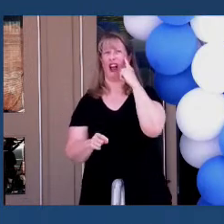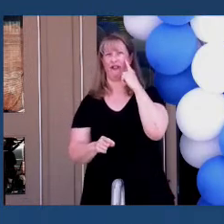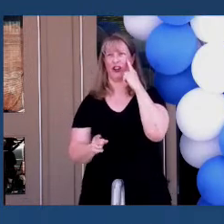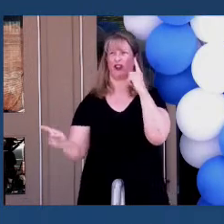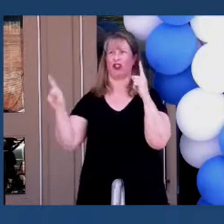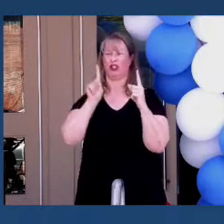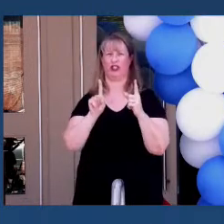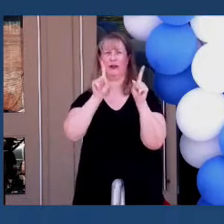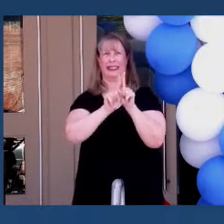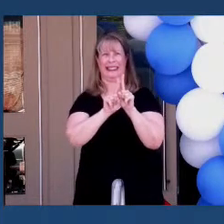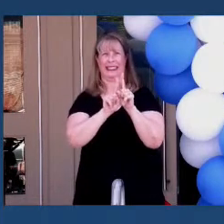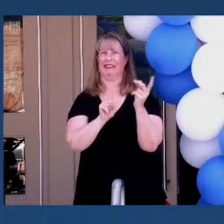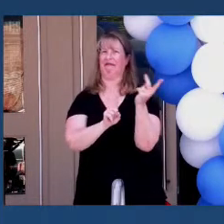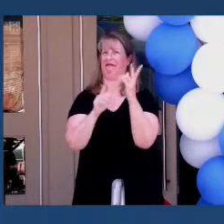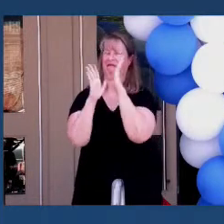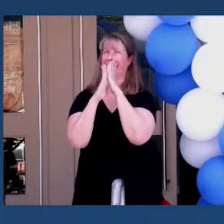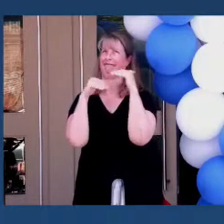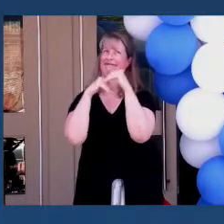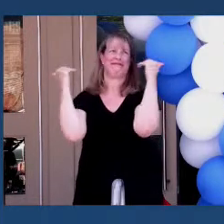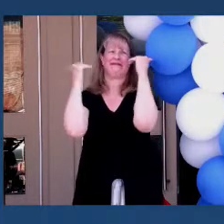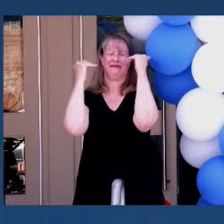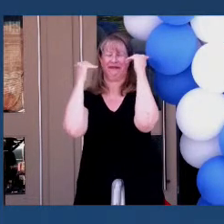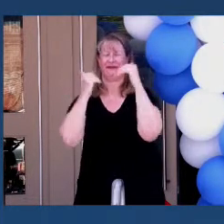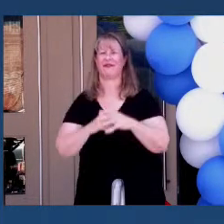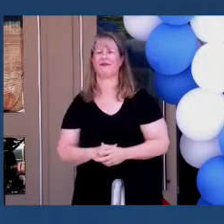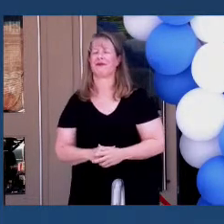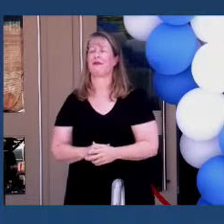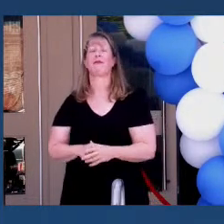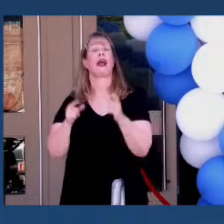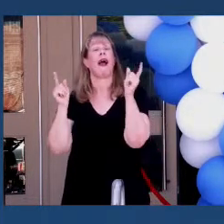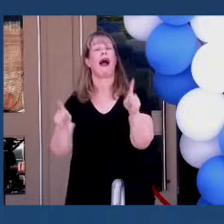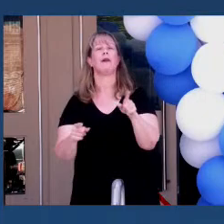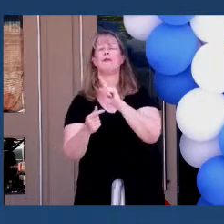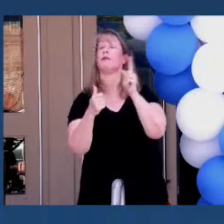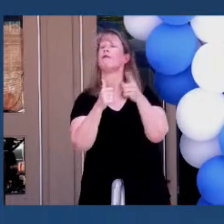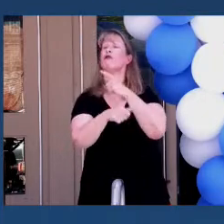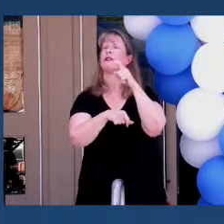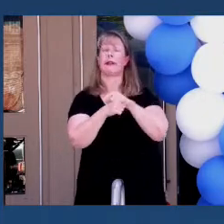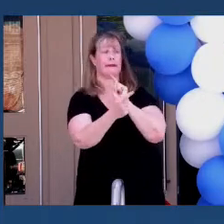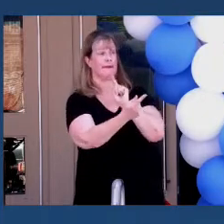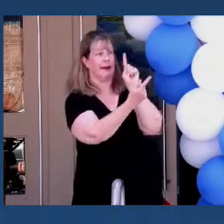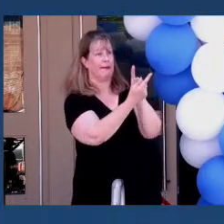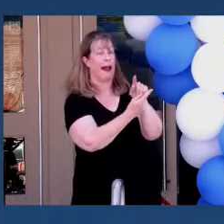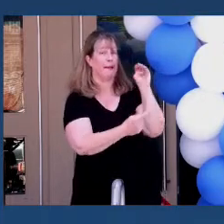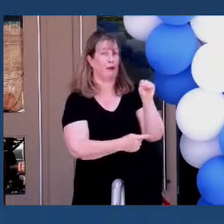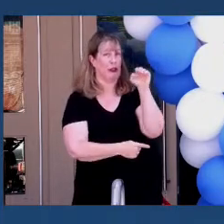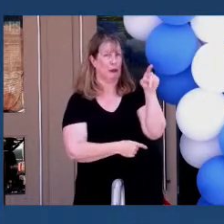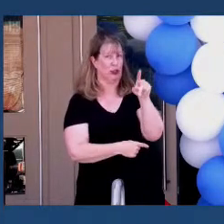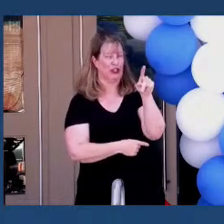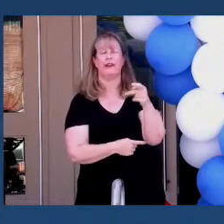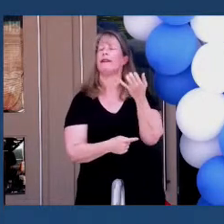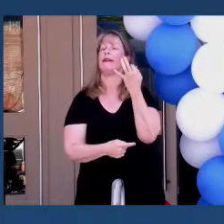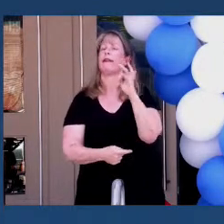an awful lot last night. I first met Maurice Pritchett in